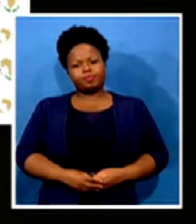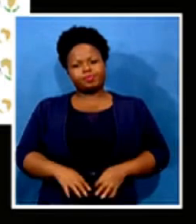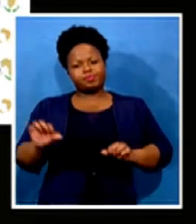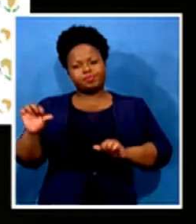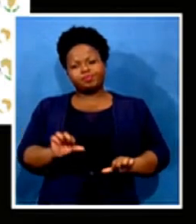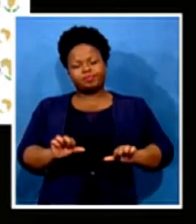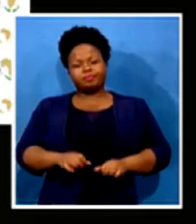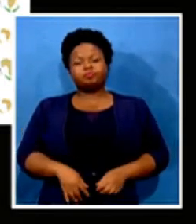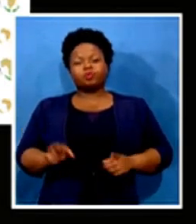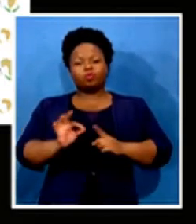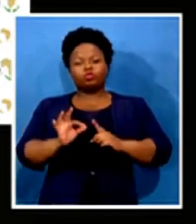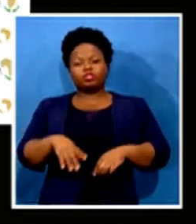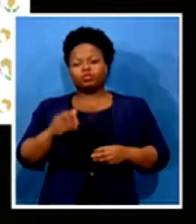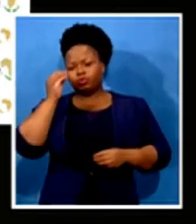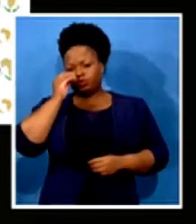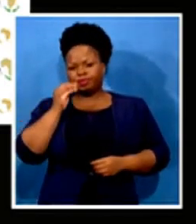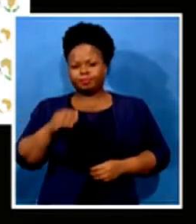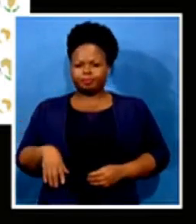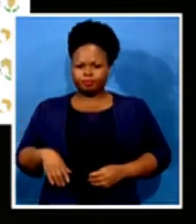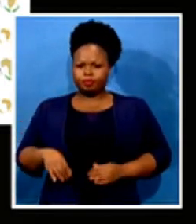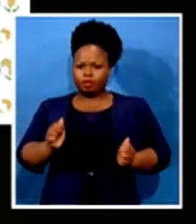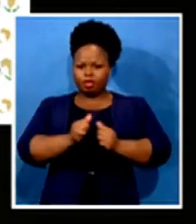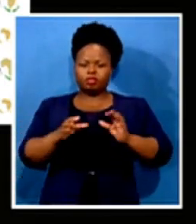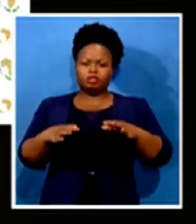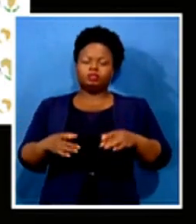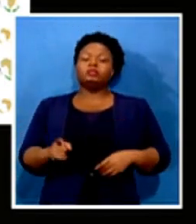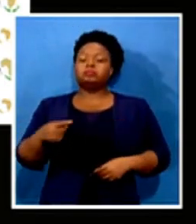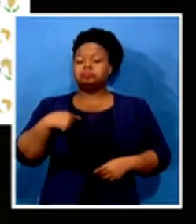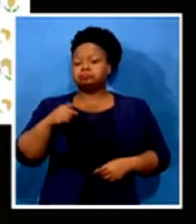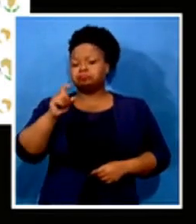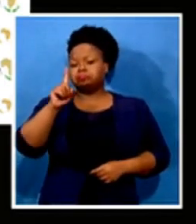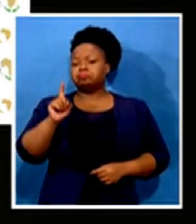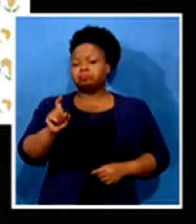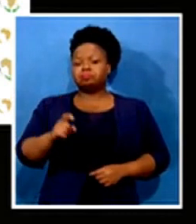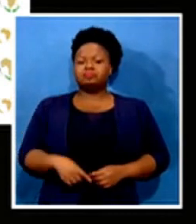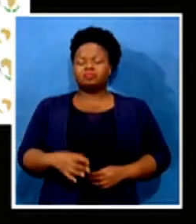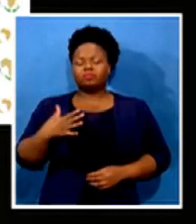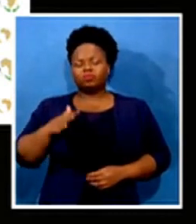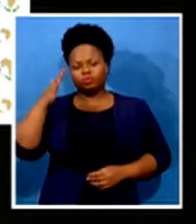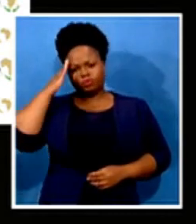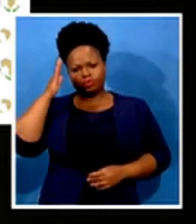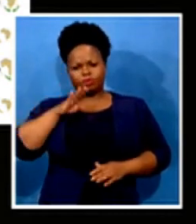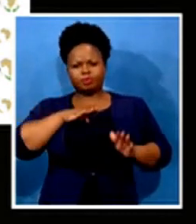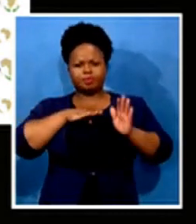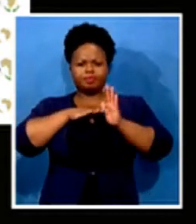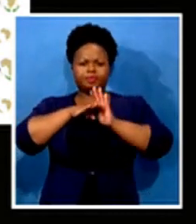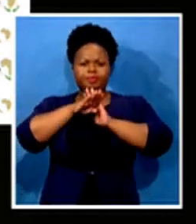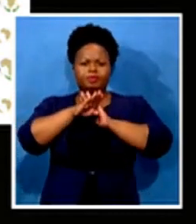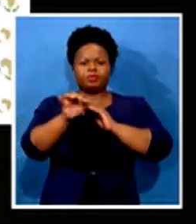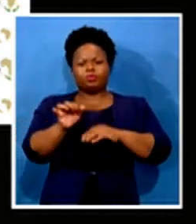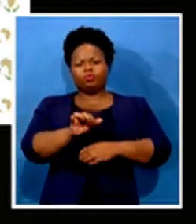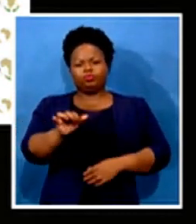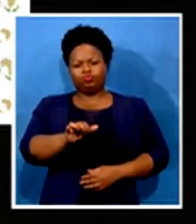Lusa. And they're asking what specific progress has been made by